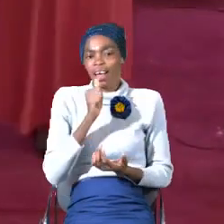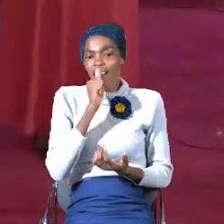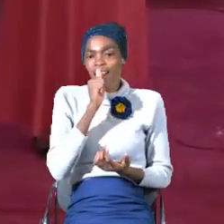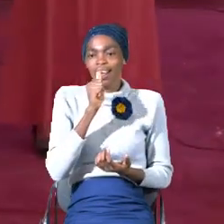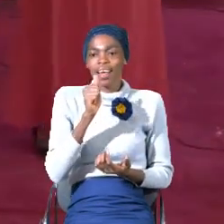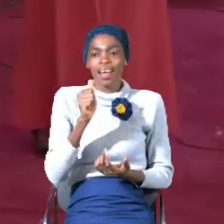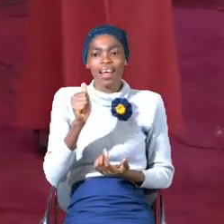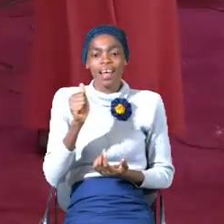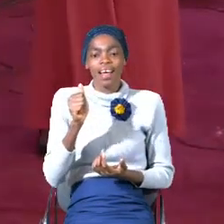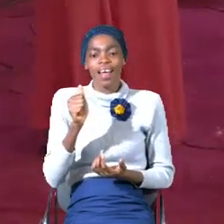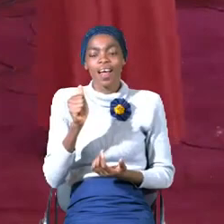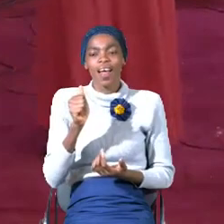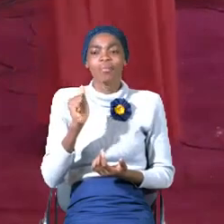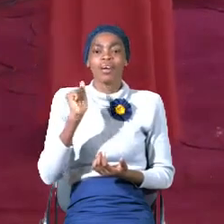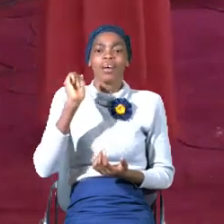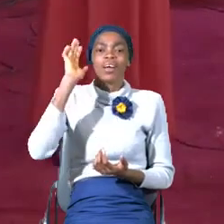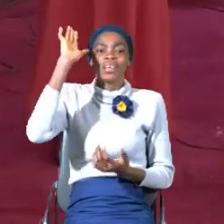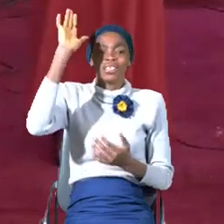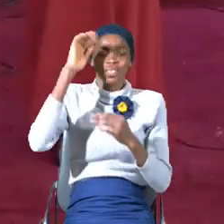I am.